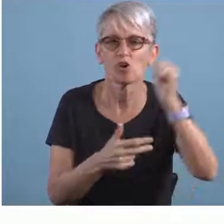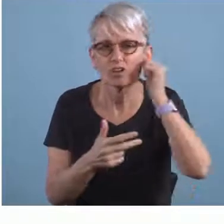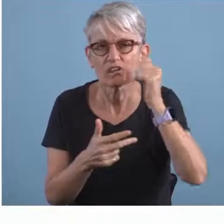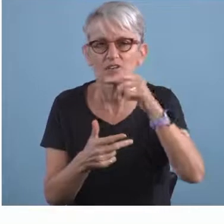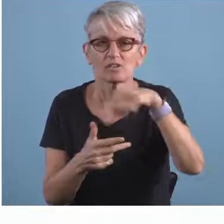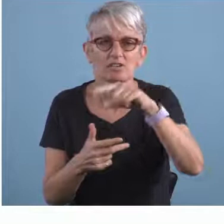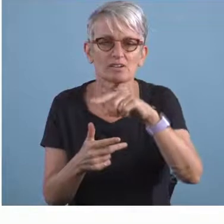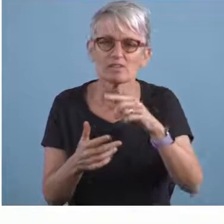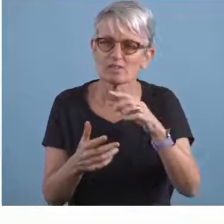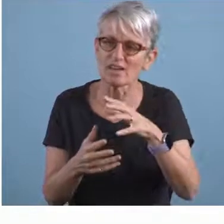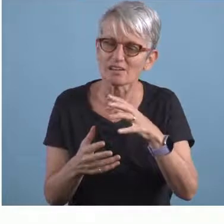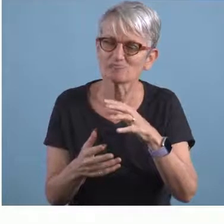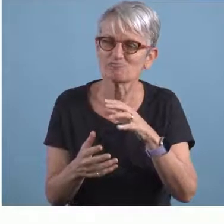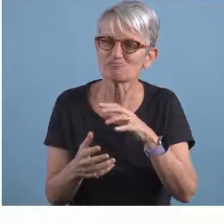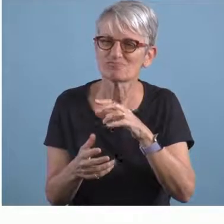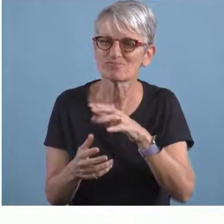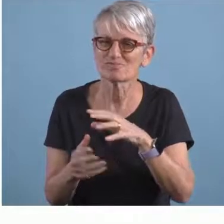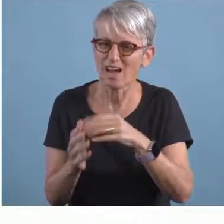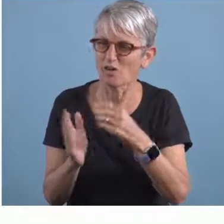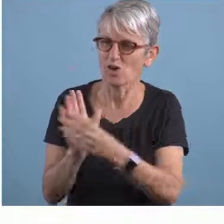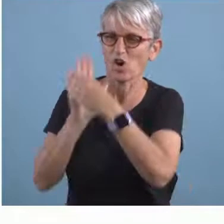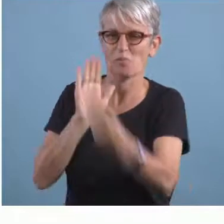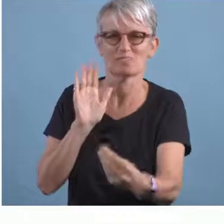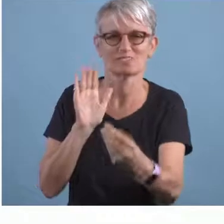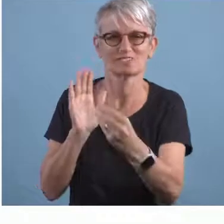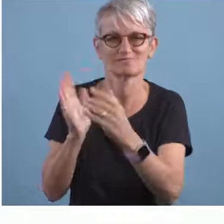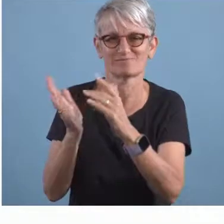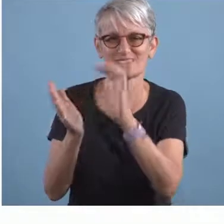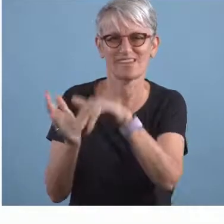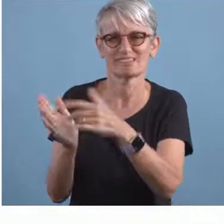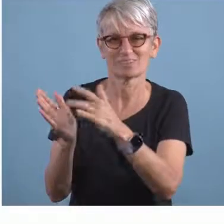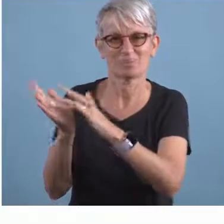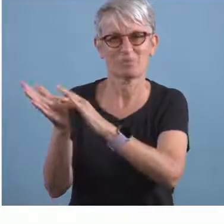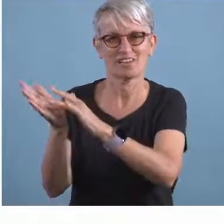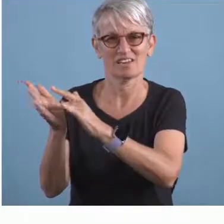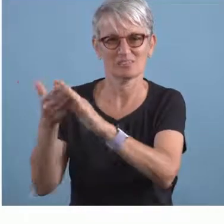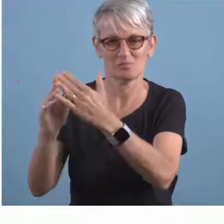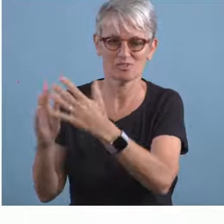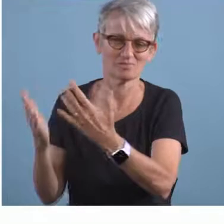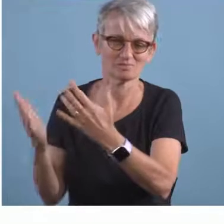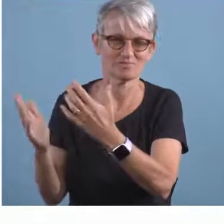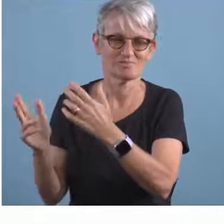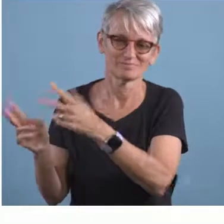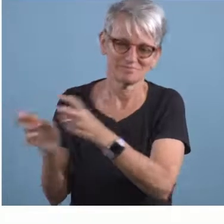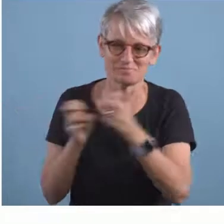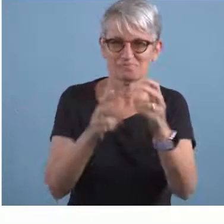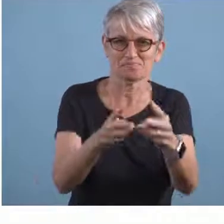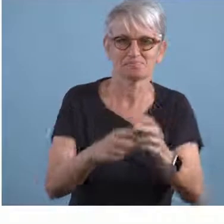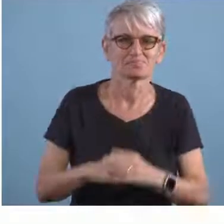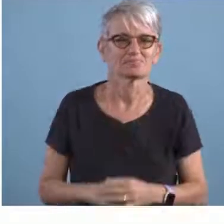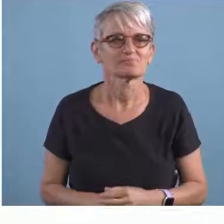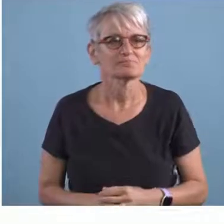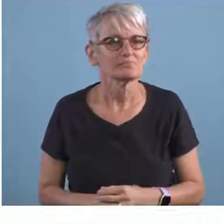kind of riding on the coattails, if you will, of the medical community. And then